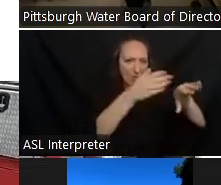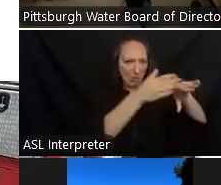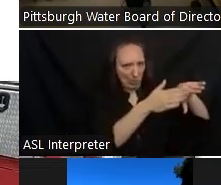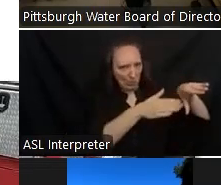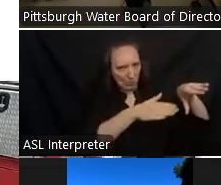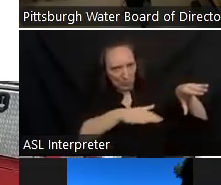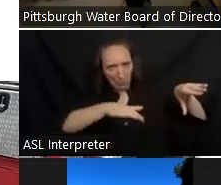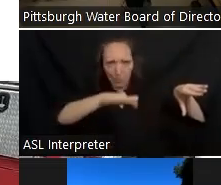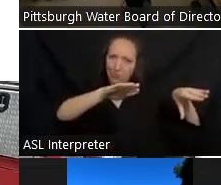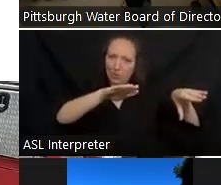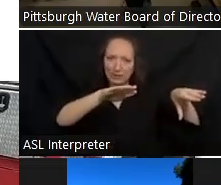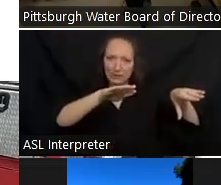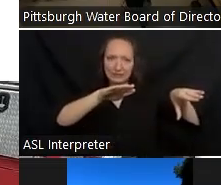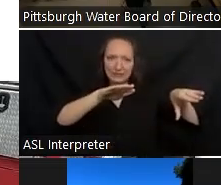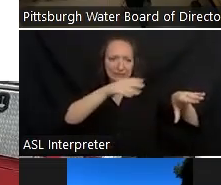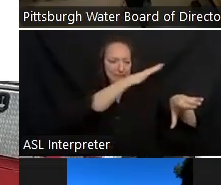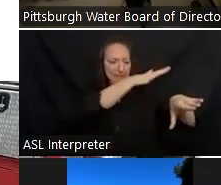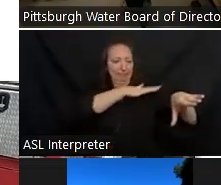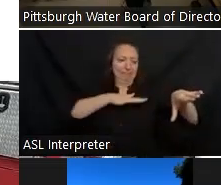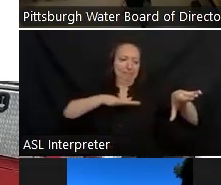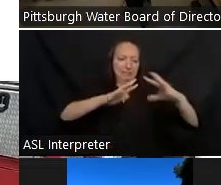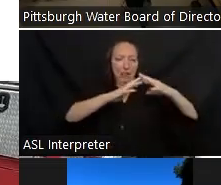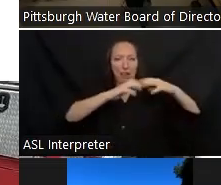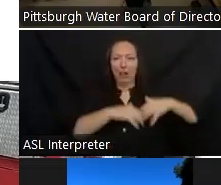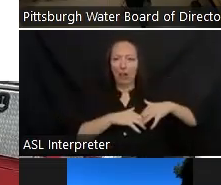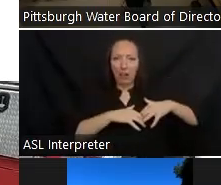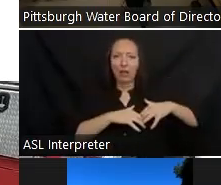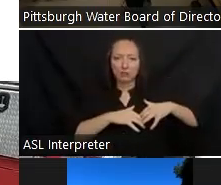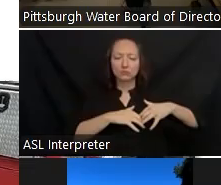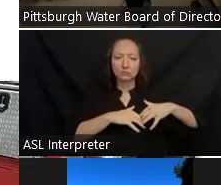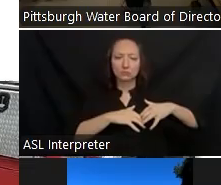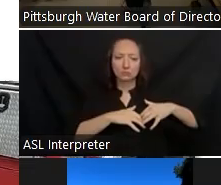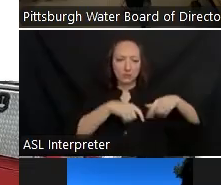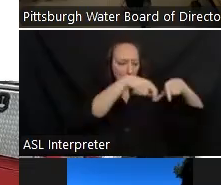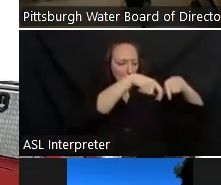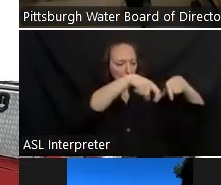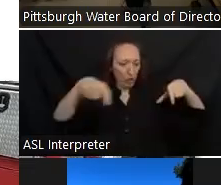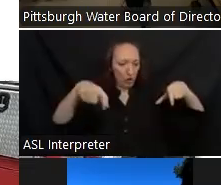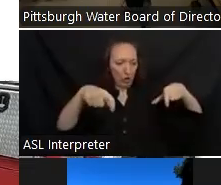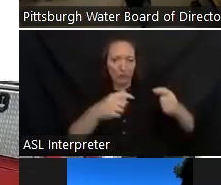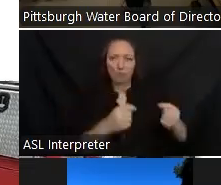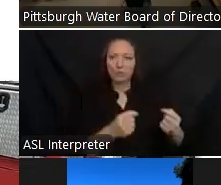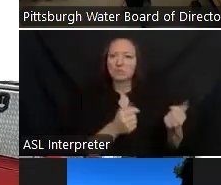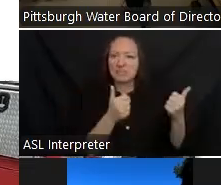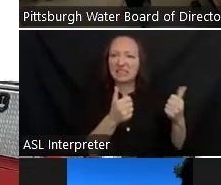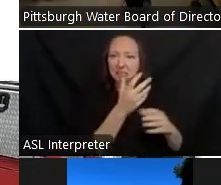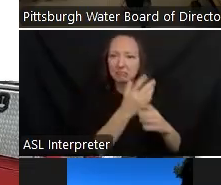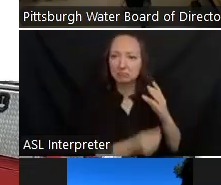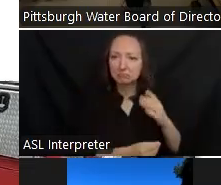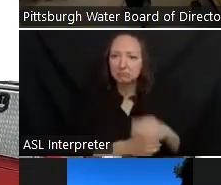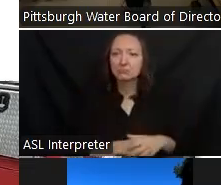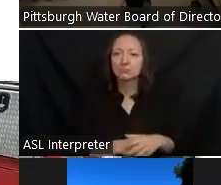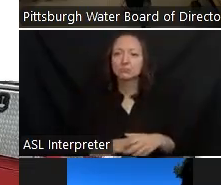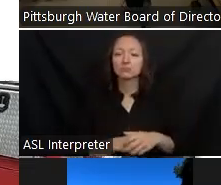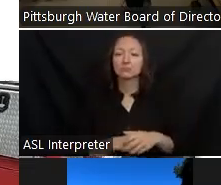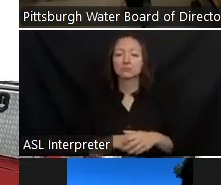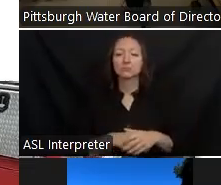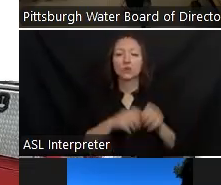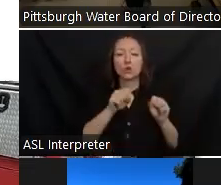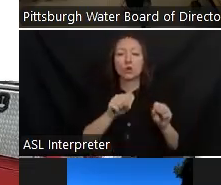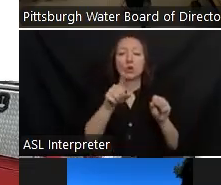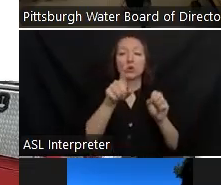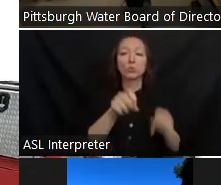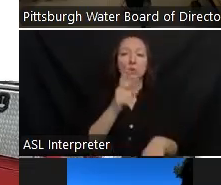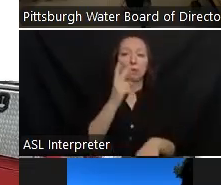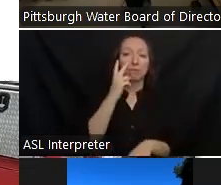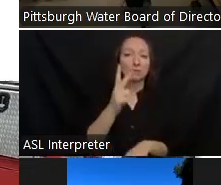surrounding surface was also collapsed and compromised, and the curb is also missing. So all of that has been remedied, as shown in the